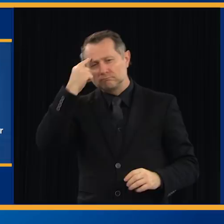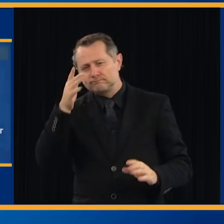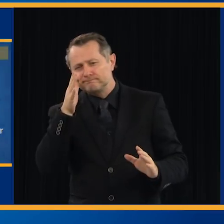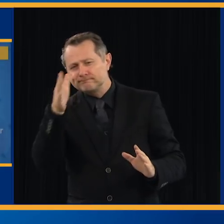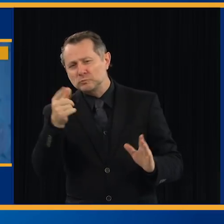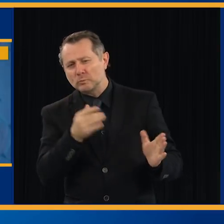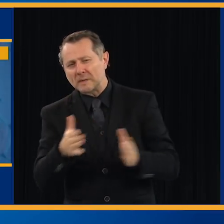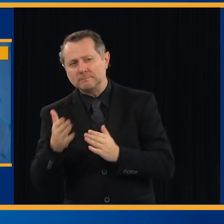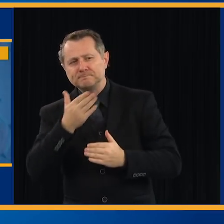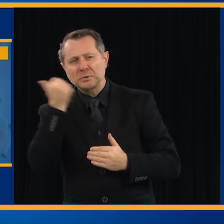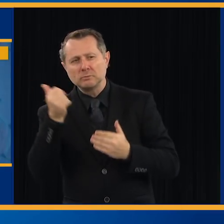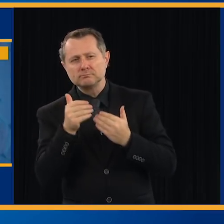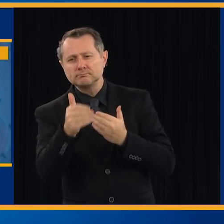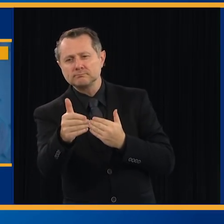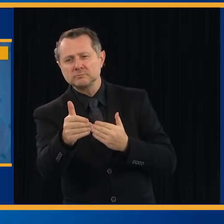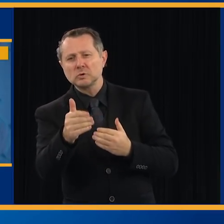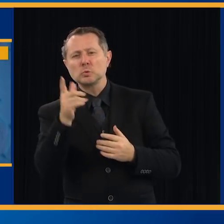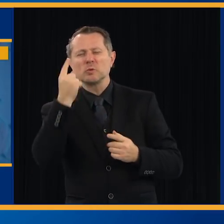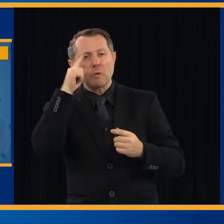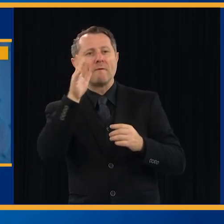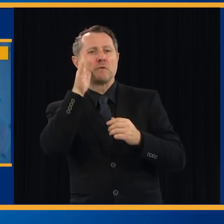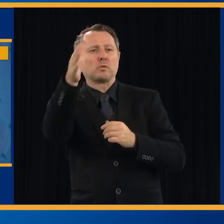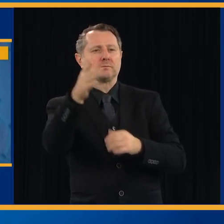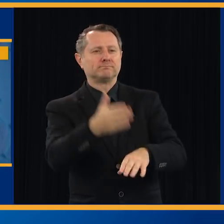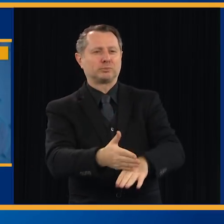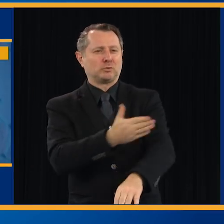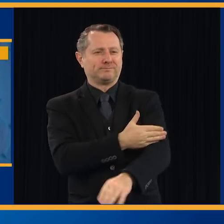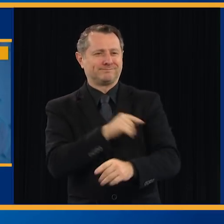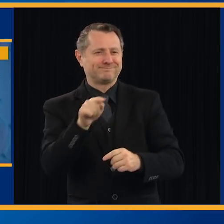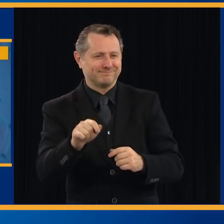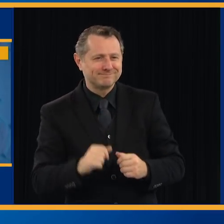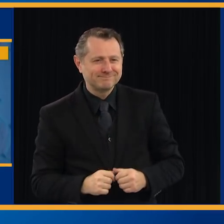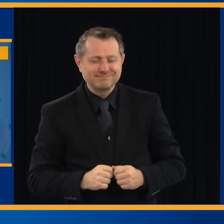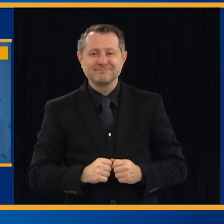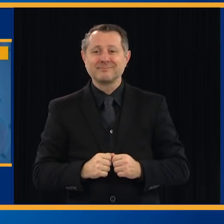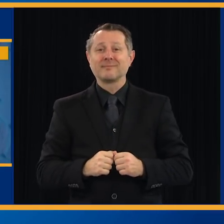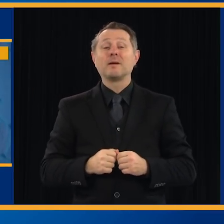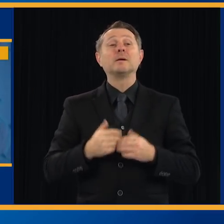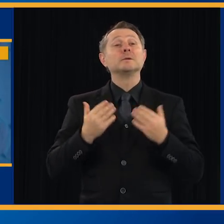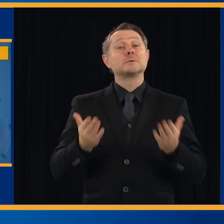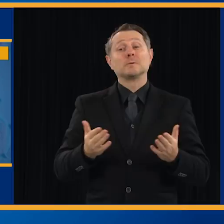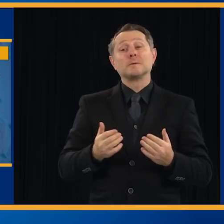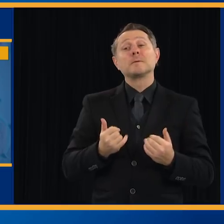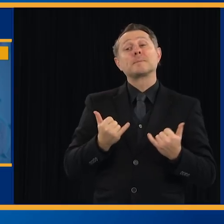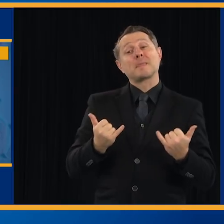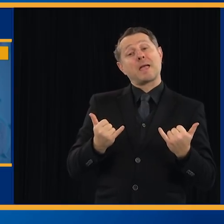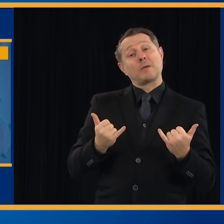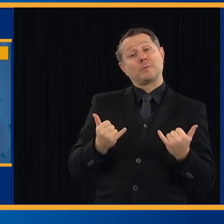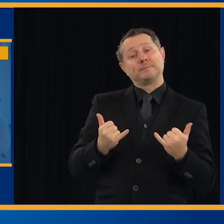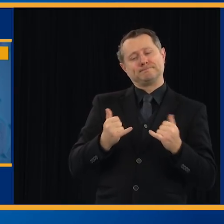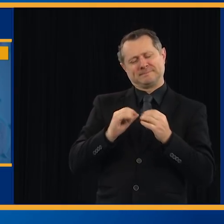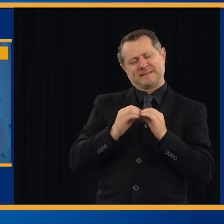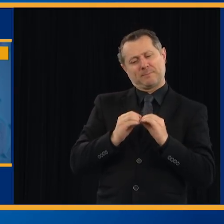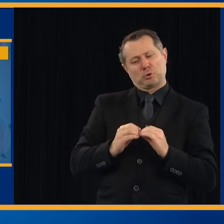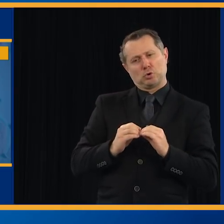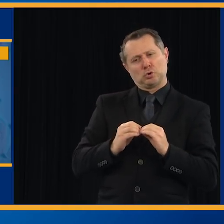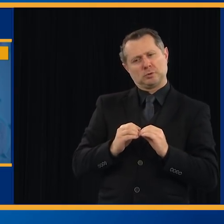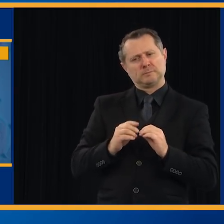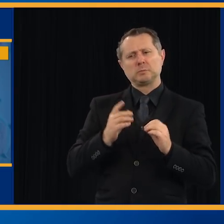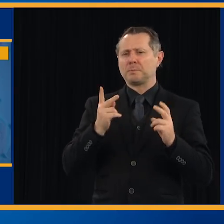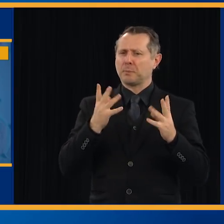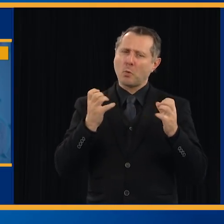had. And we have to learn from this. And as we go through this, remember, I know people are eager to get on with